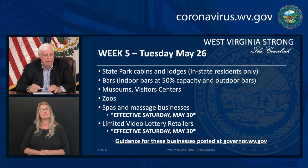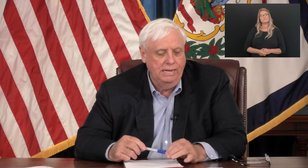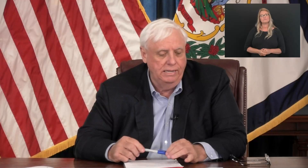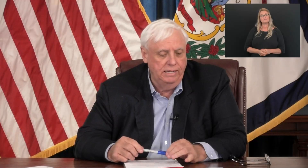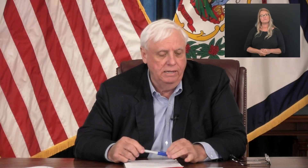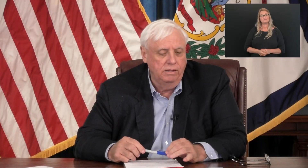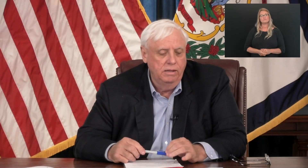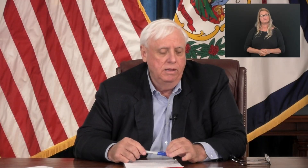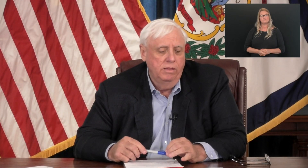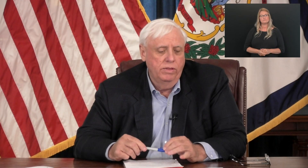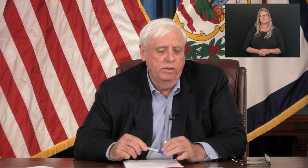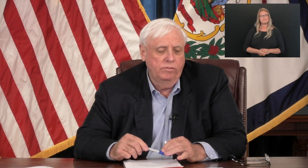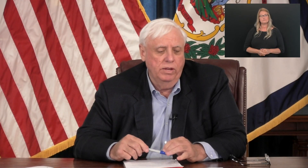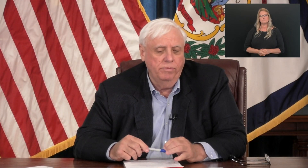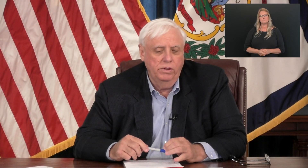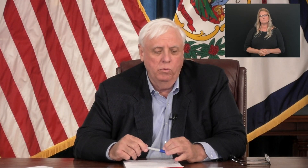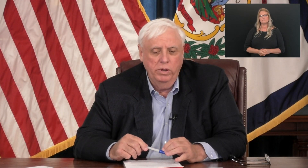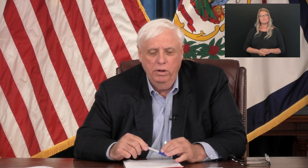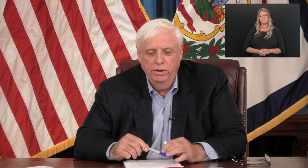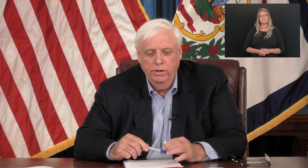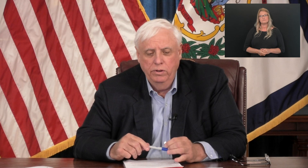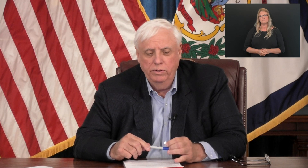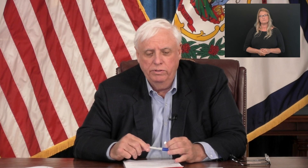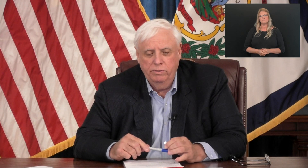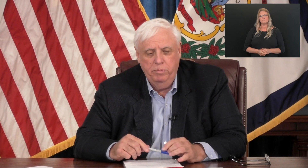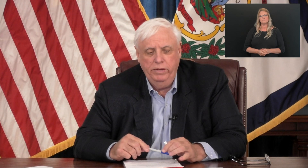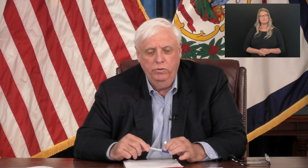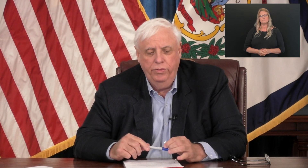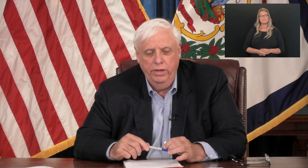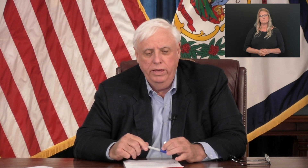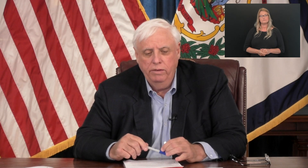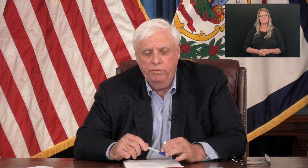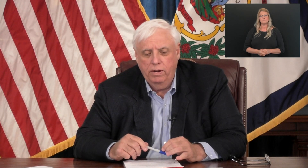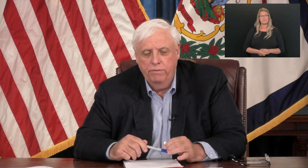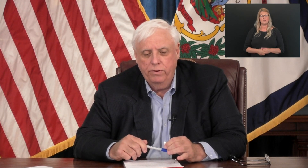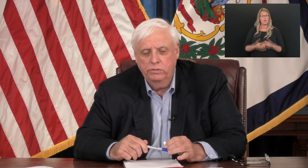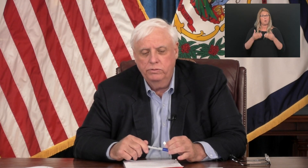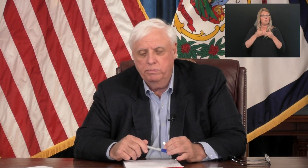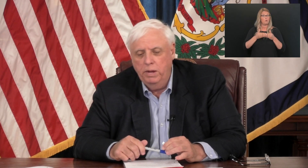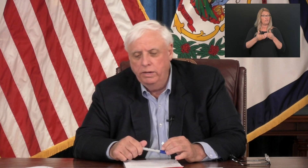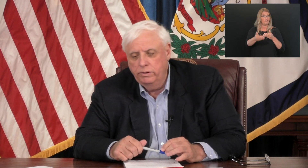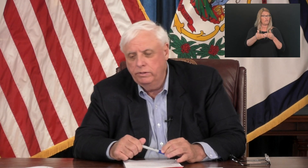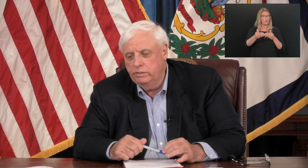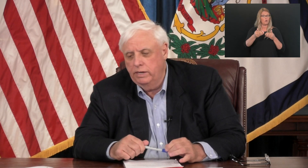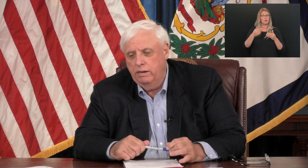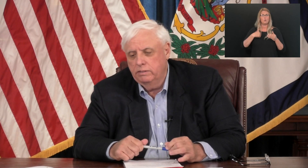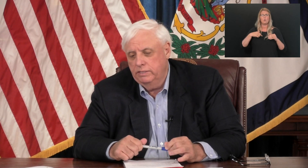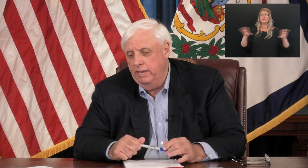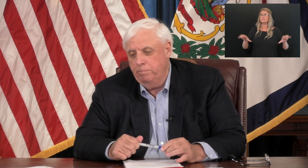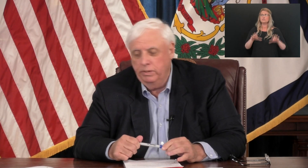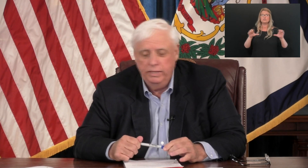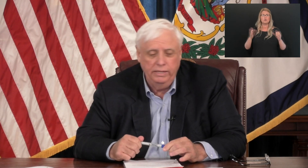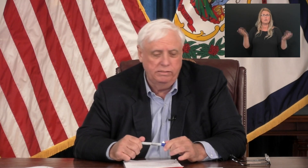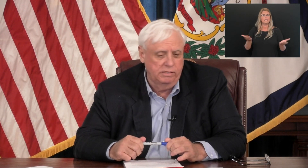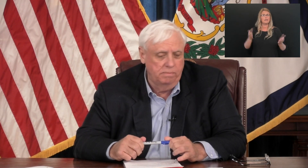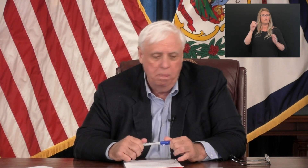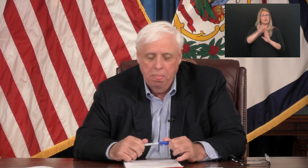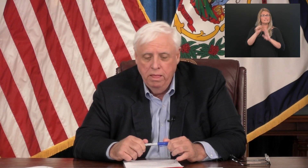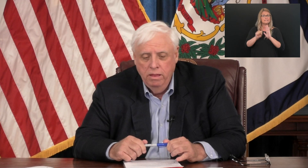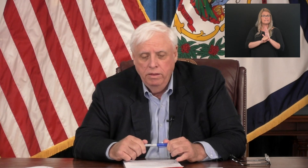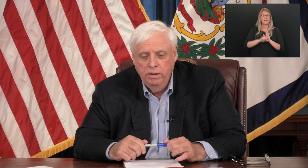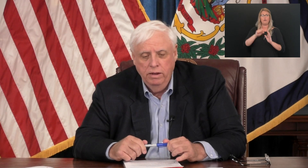of an idea that something that we ought to do as a special thing for our first responders and our state police